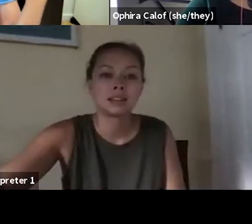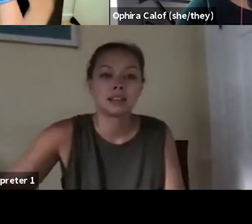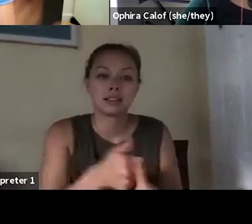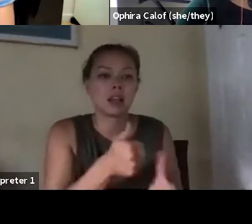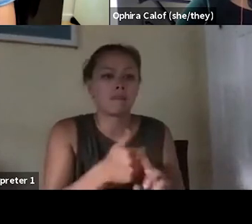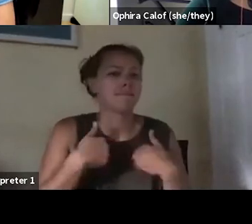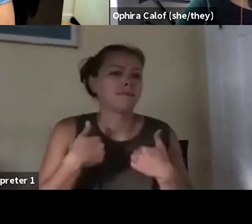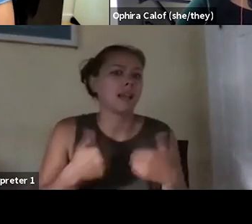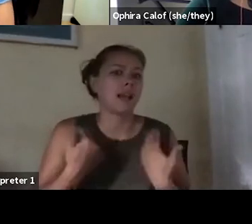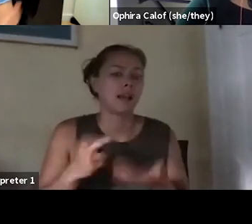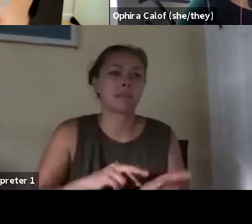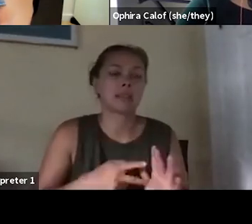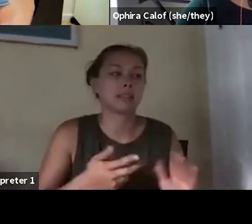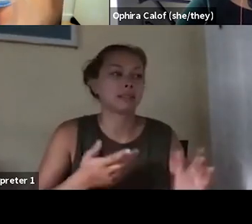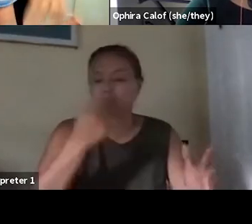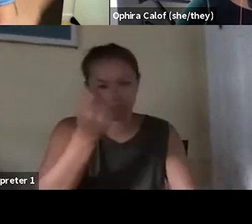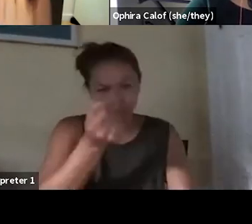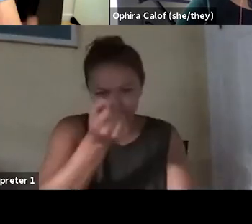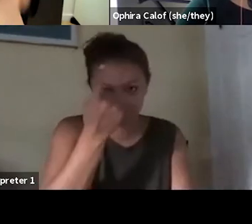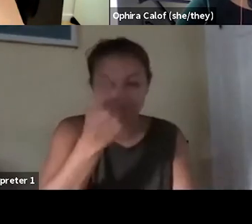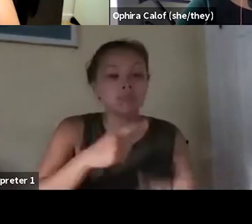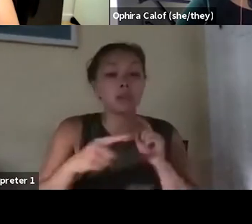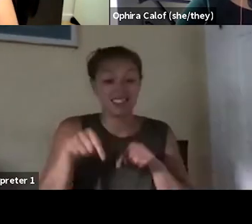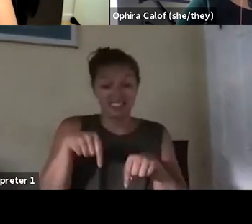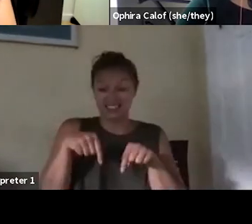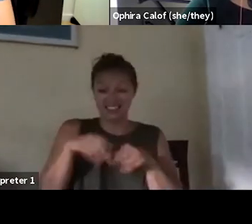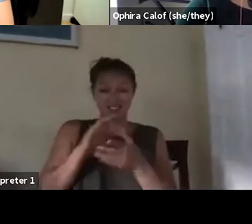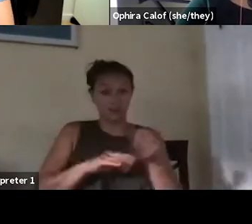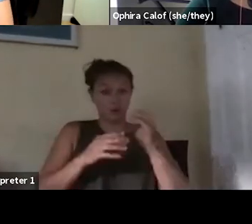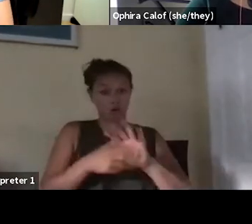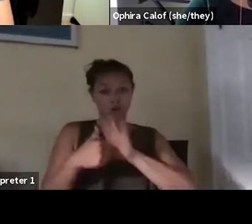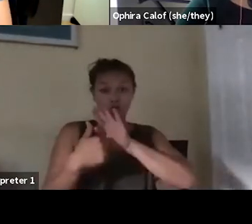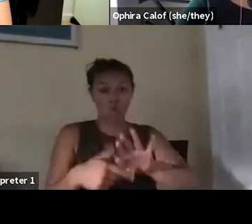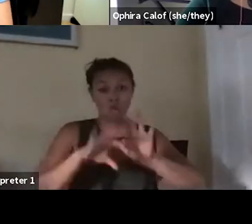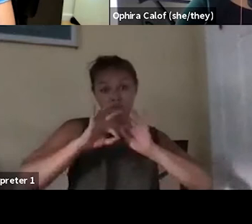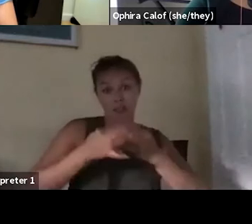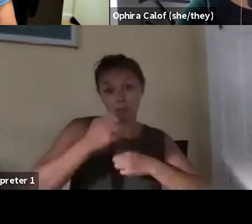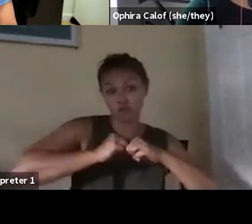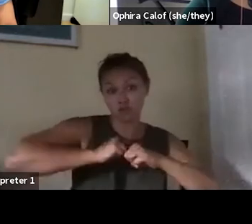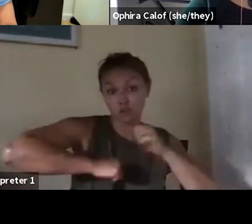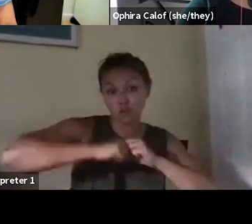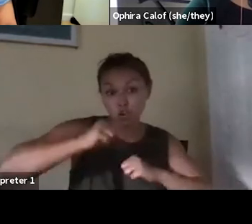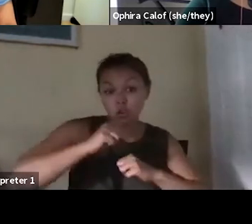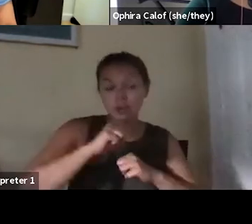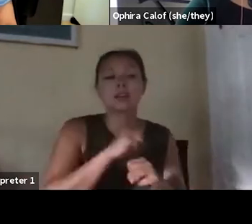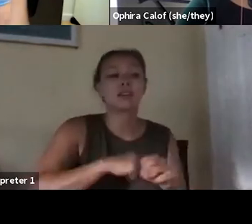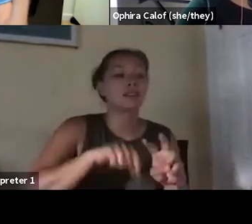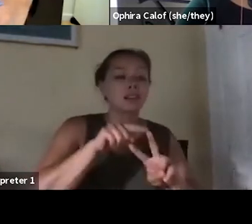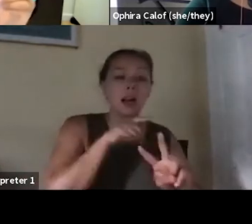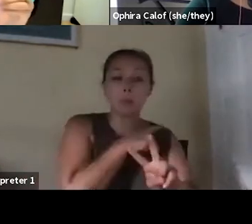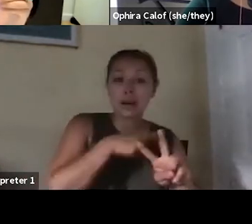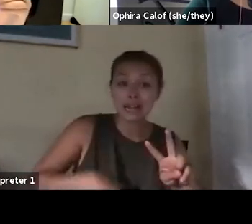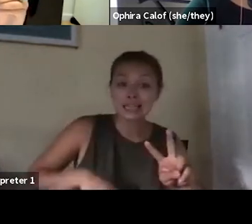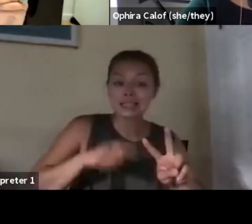are we showing a family structure between Cedric, Nia, and the prince, but we also are able to